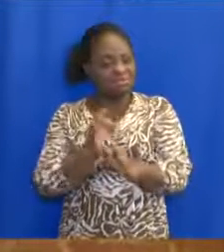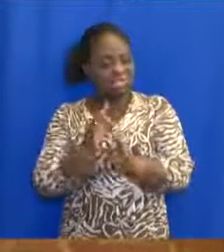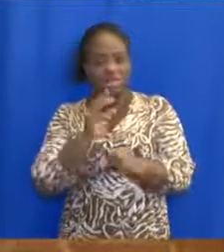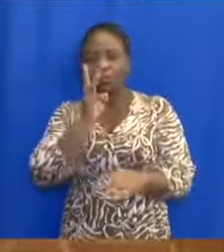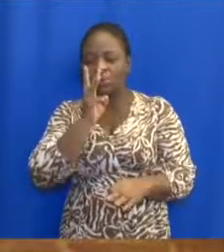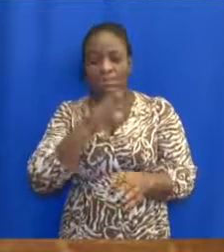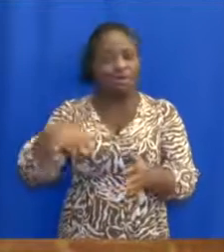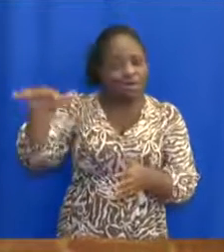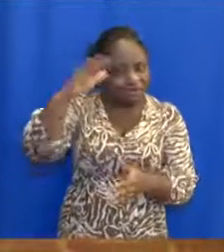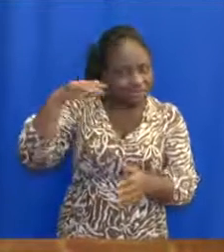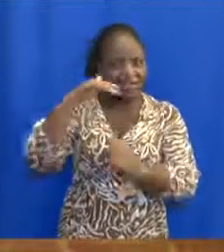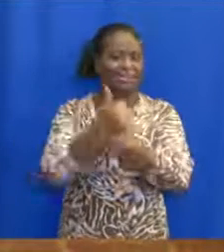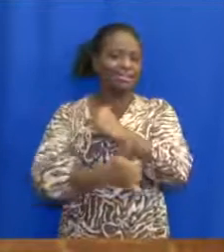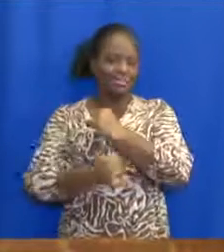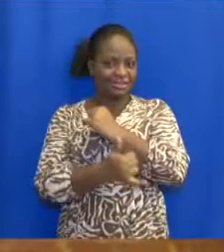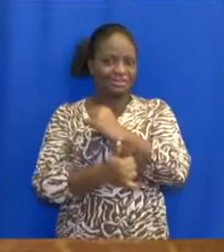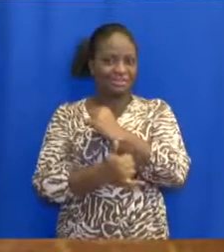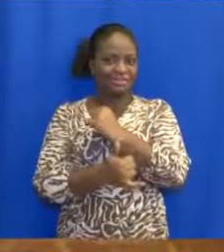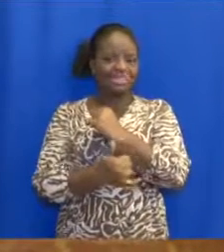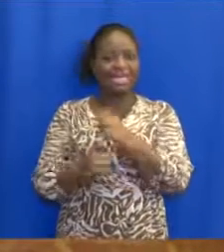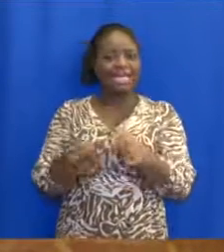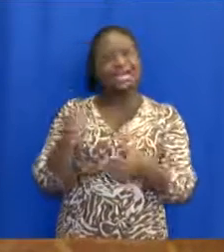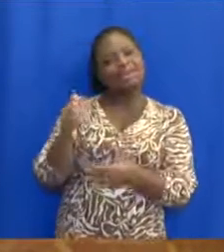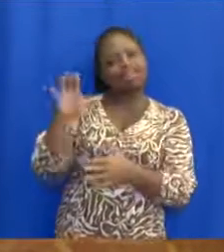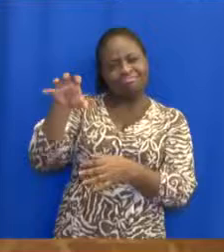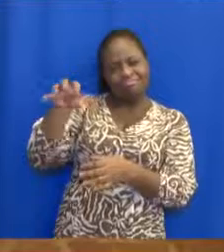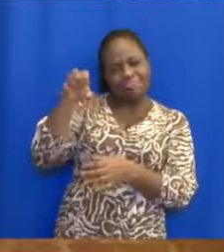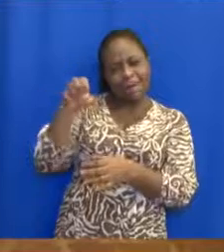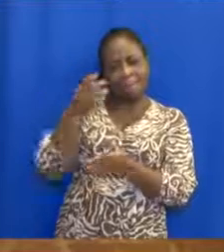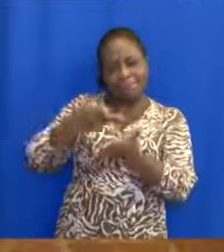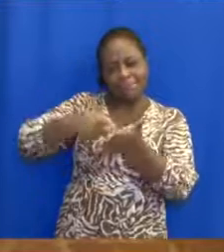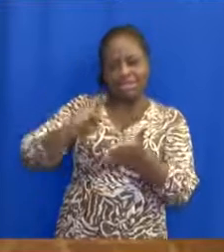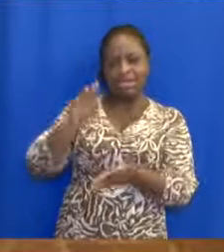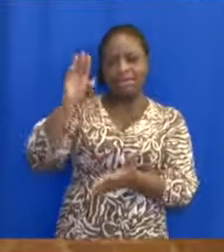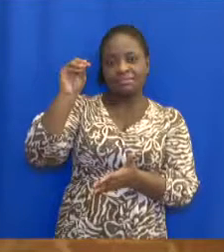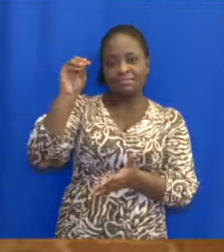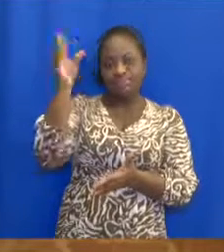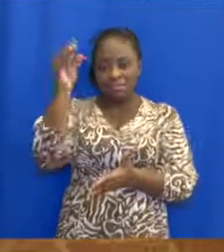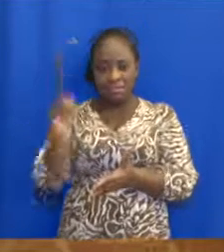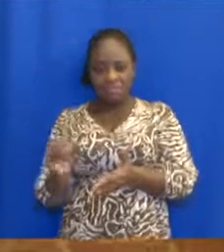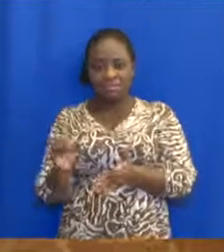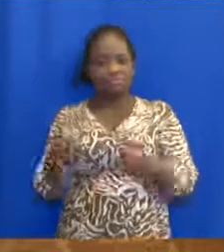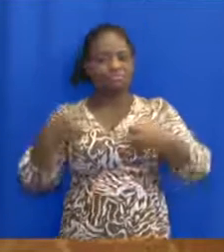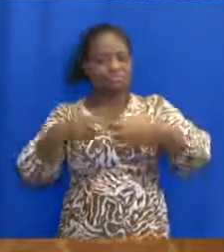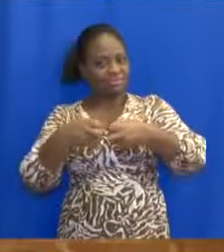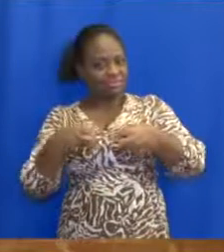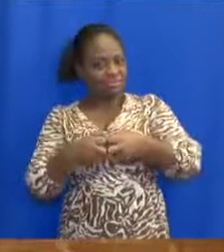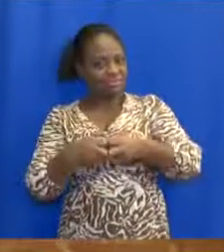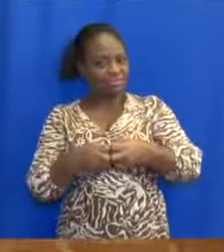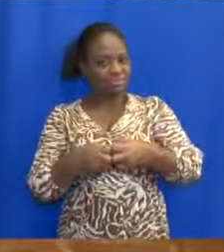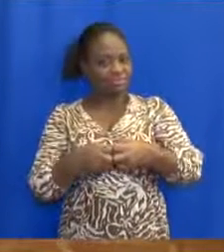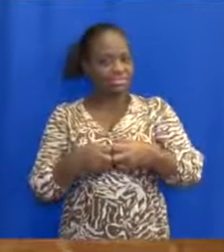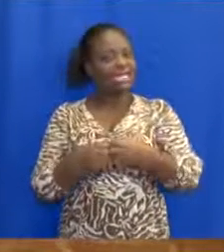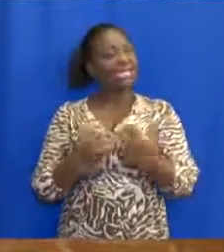households across the country, fully absorbed electricity bills for 1 million active Lifeline customers,